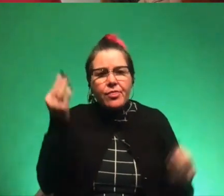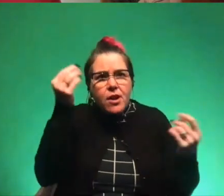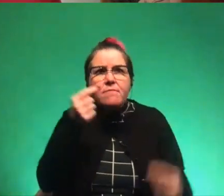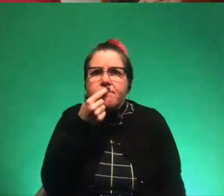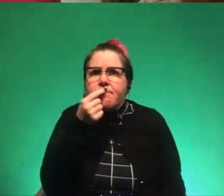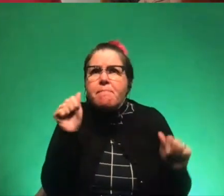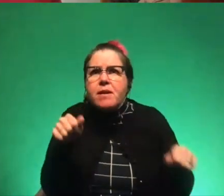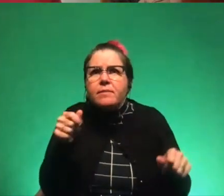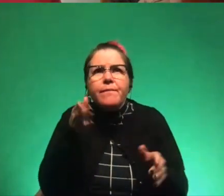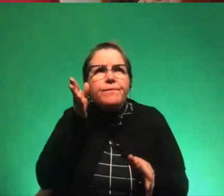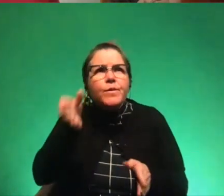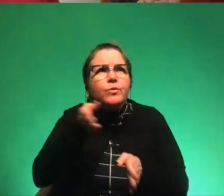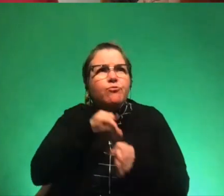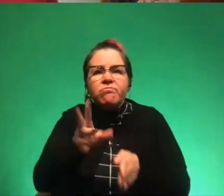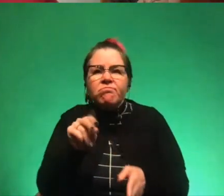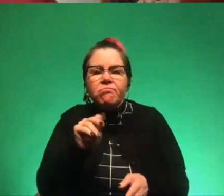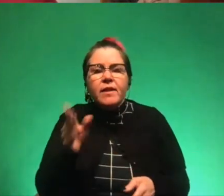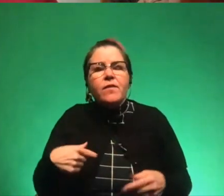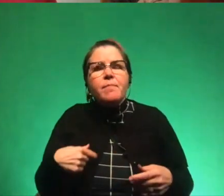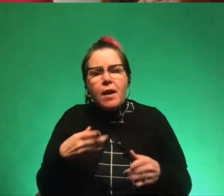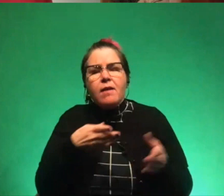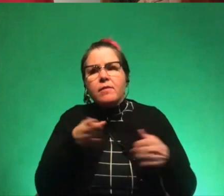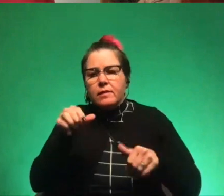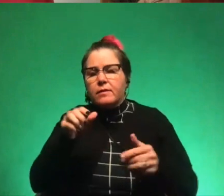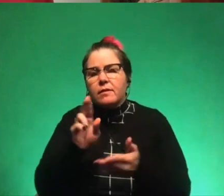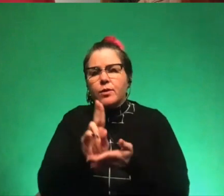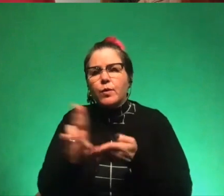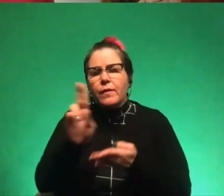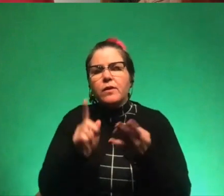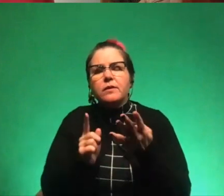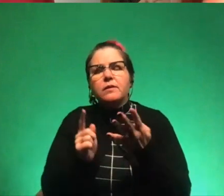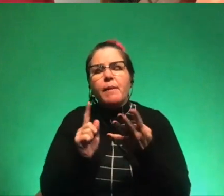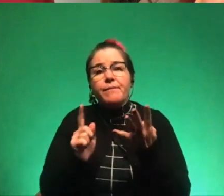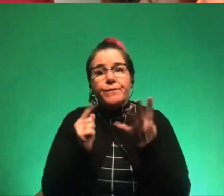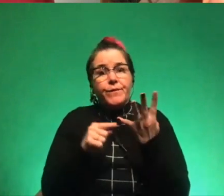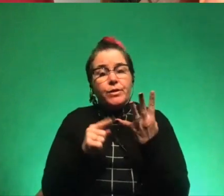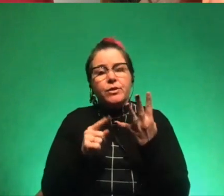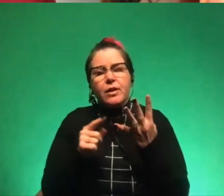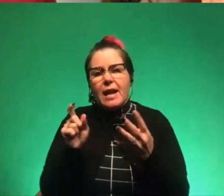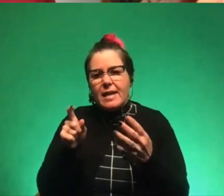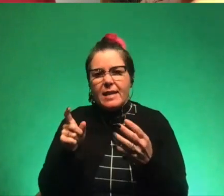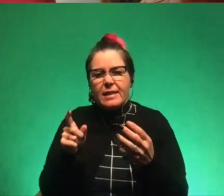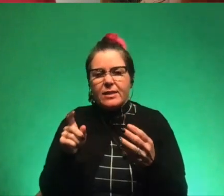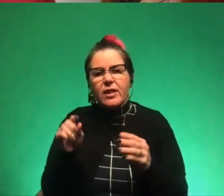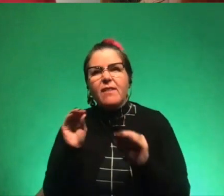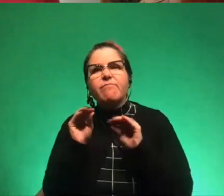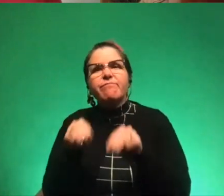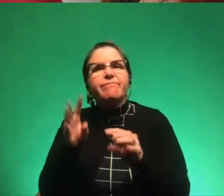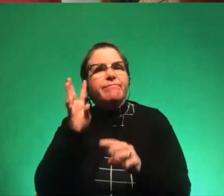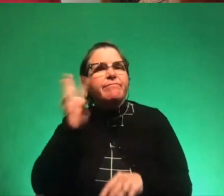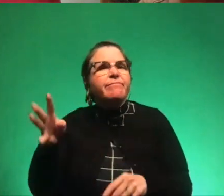prospect, but I was doing science at university in first year, and I needed basically a filler subject, like an elective.